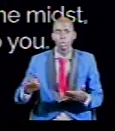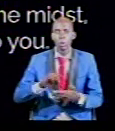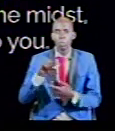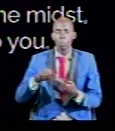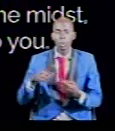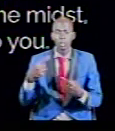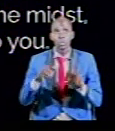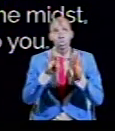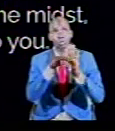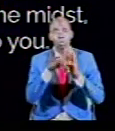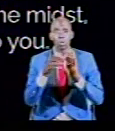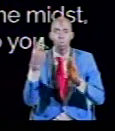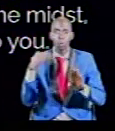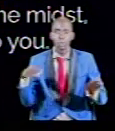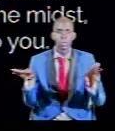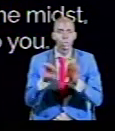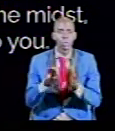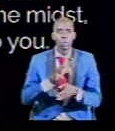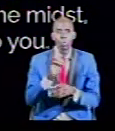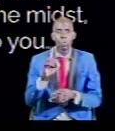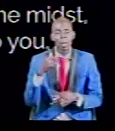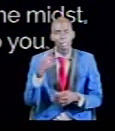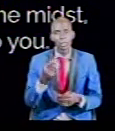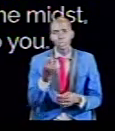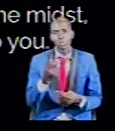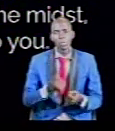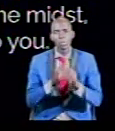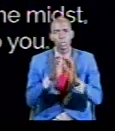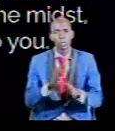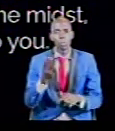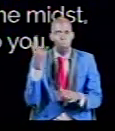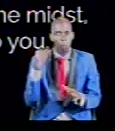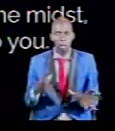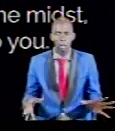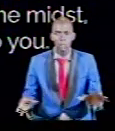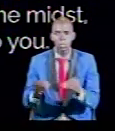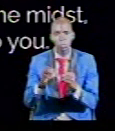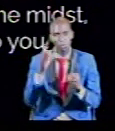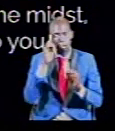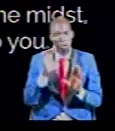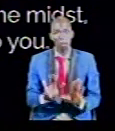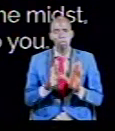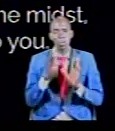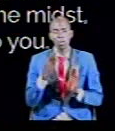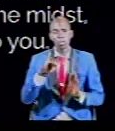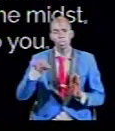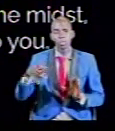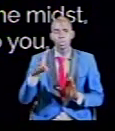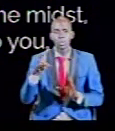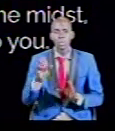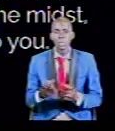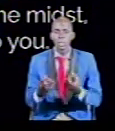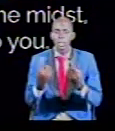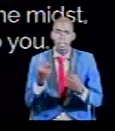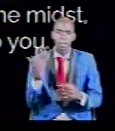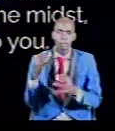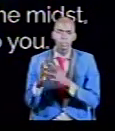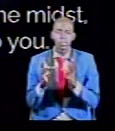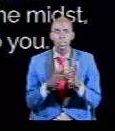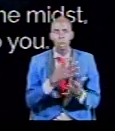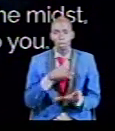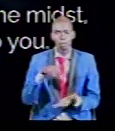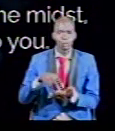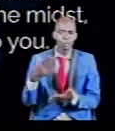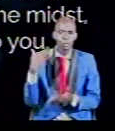shut, where the disciples were assembled for fear of the Jews, came Jesus and stood in the midst